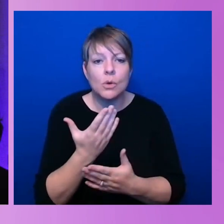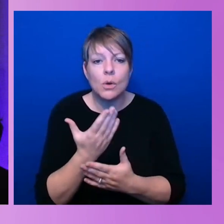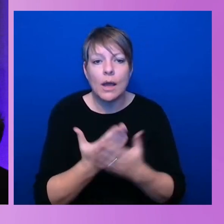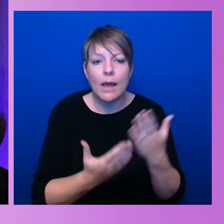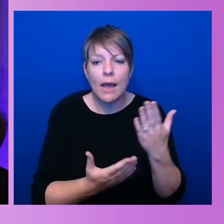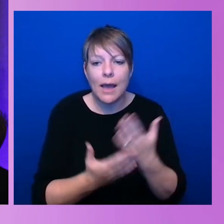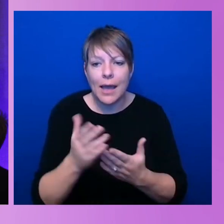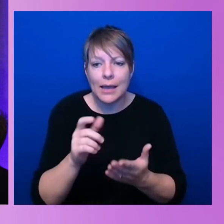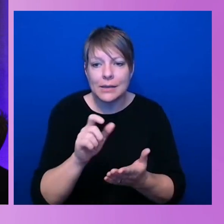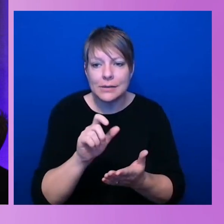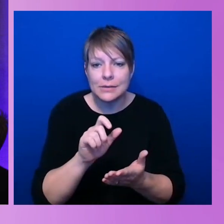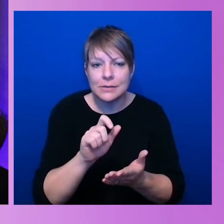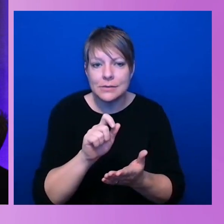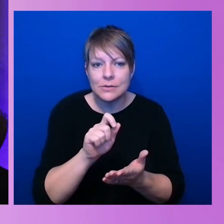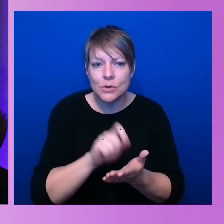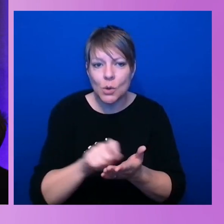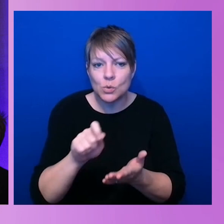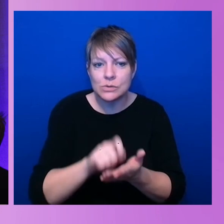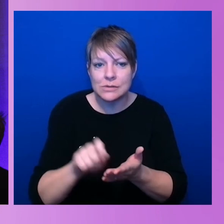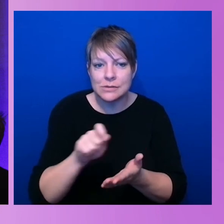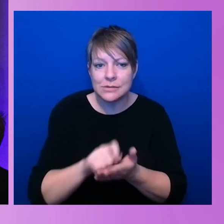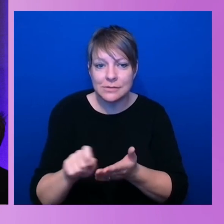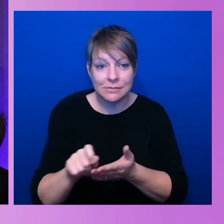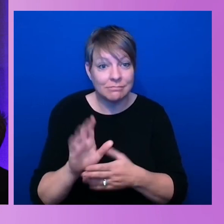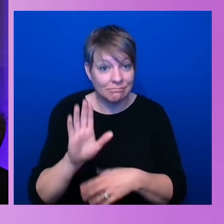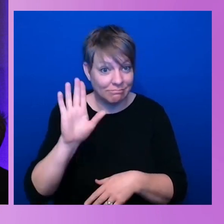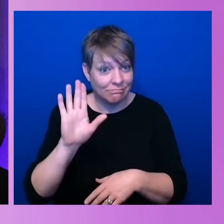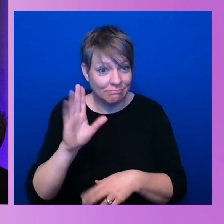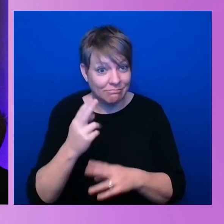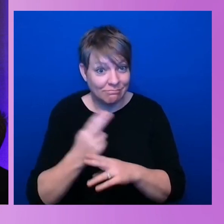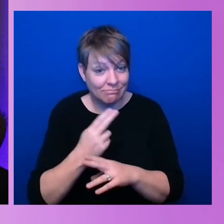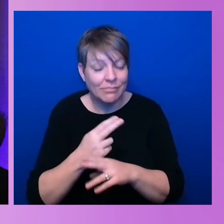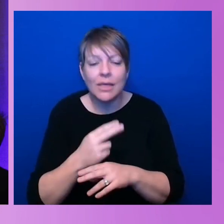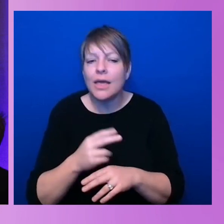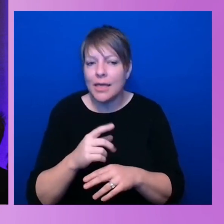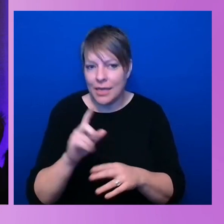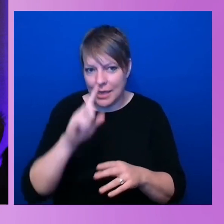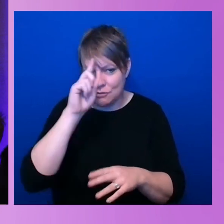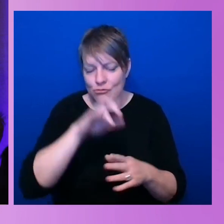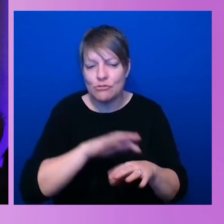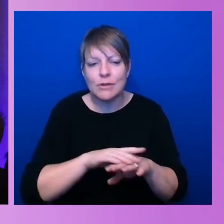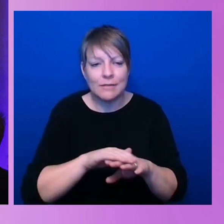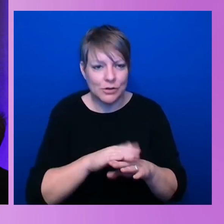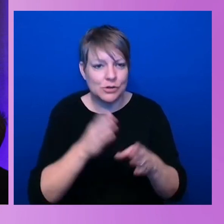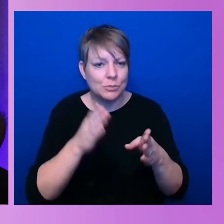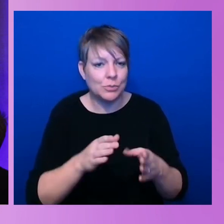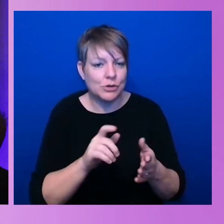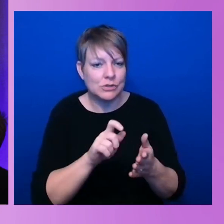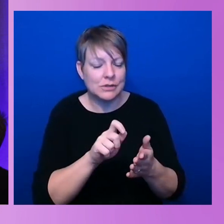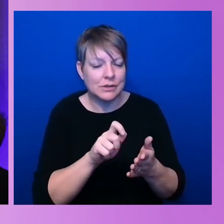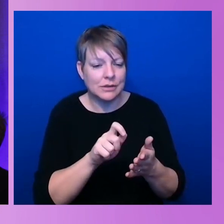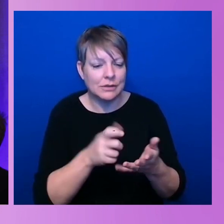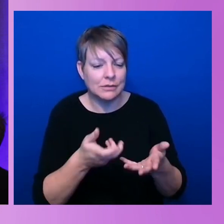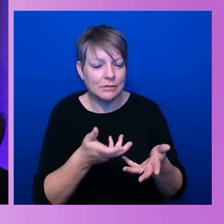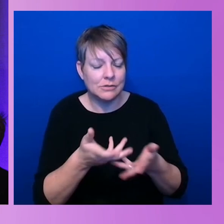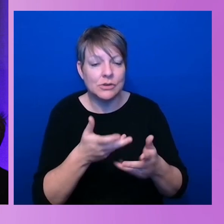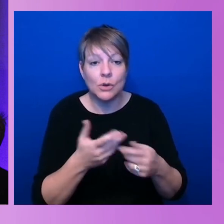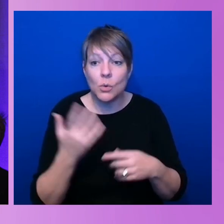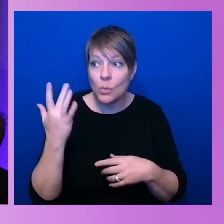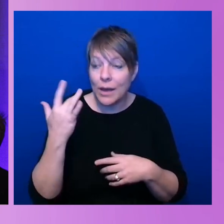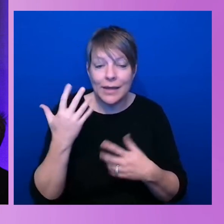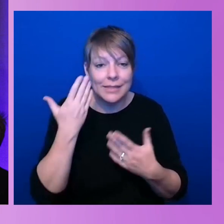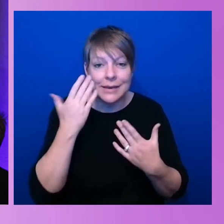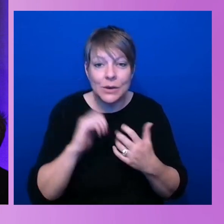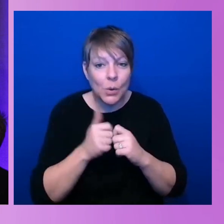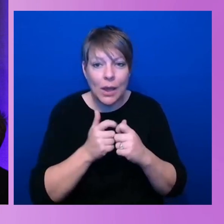In meetings? Me, all the time. Designed by a neurodiverse engineer. Why? Wow. Didn't know how to socially interrupt a conversation. Who uses